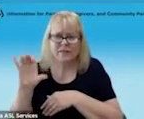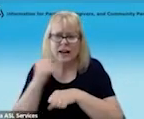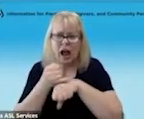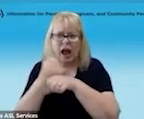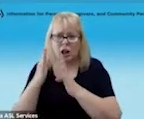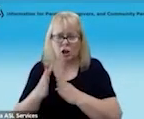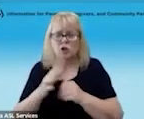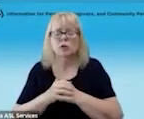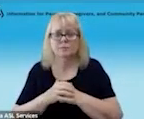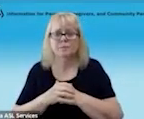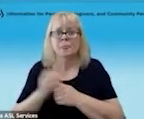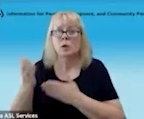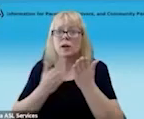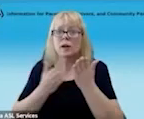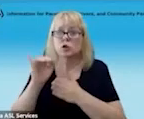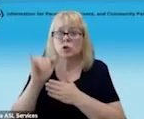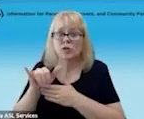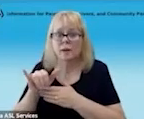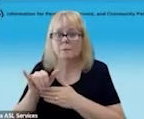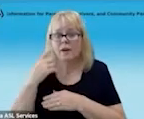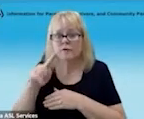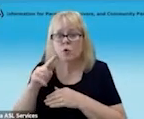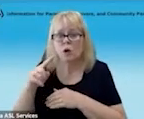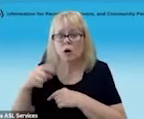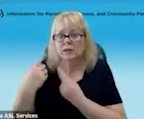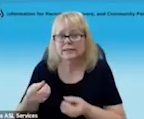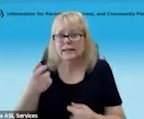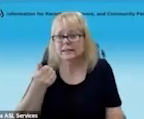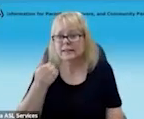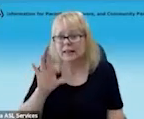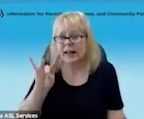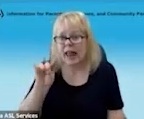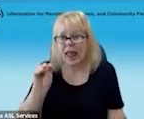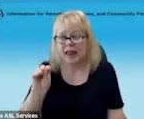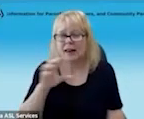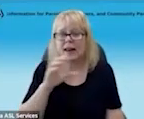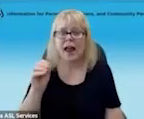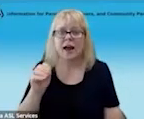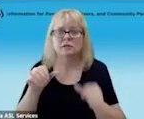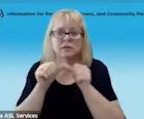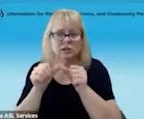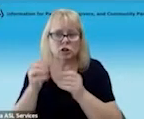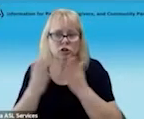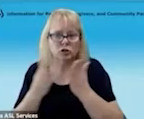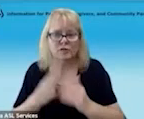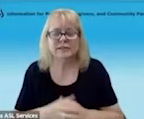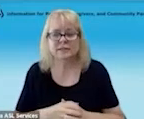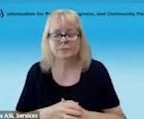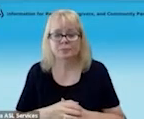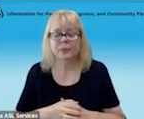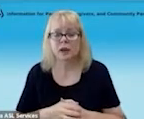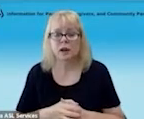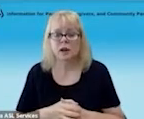Asian American, Native Hawaiian, and Pacific Islanders, or AANHPI. TCF has served the community for